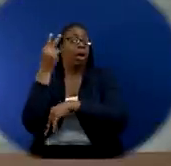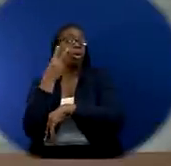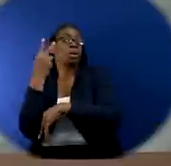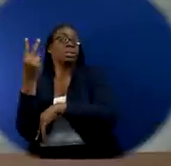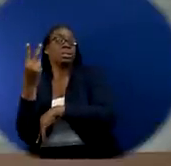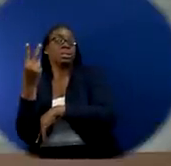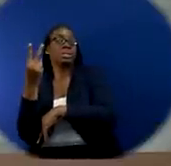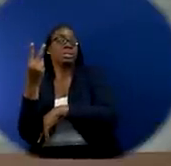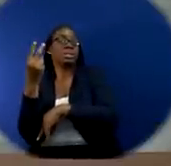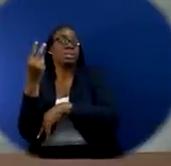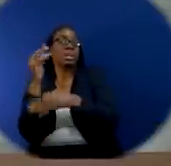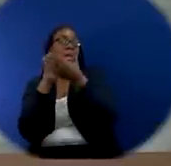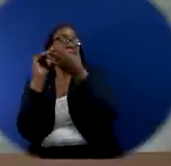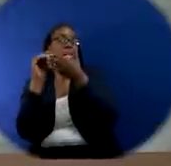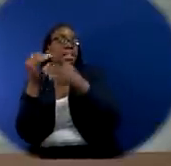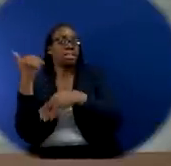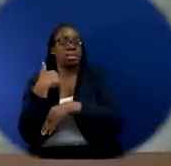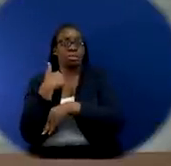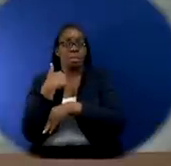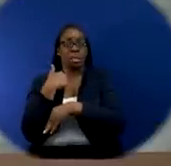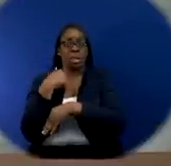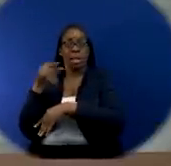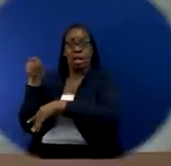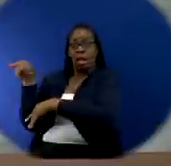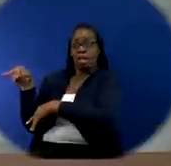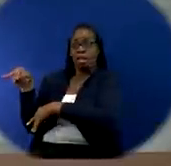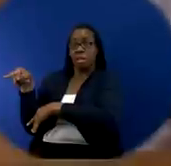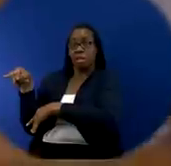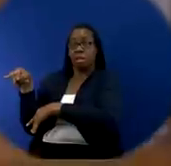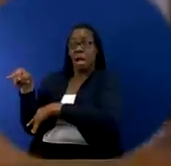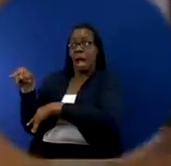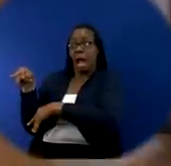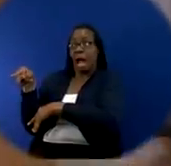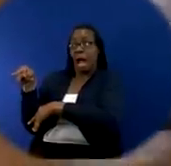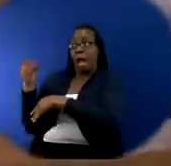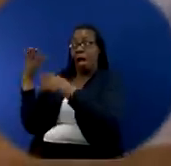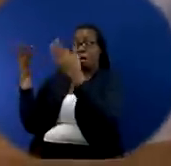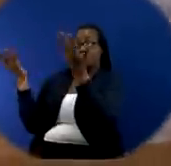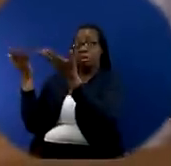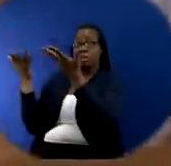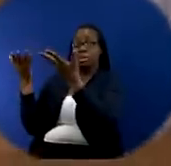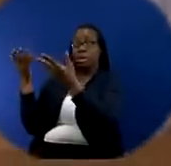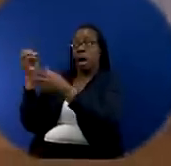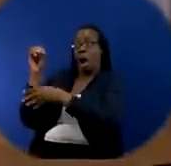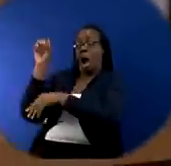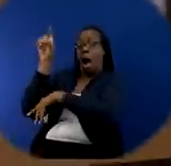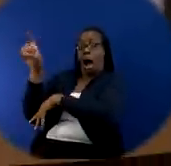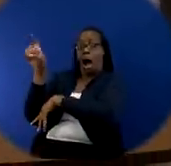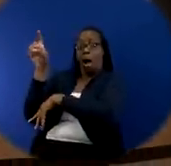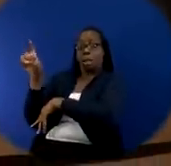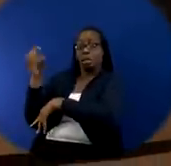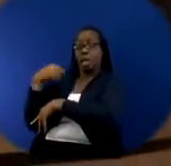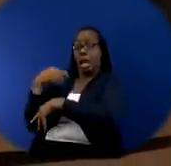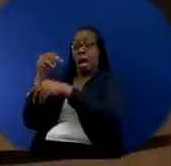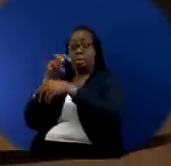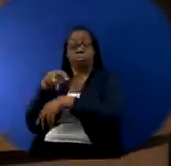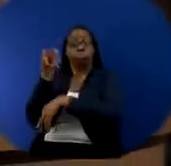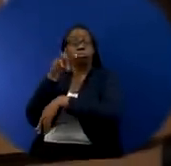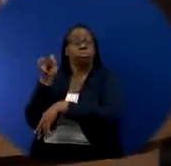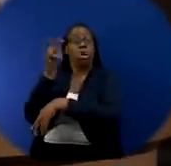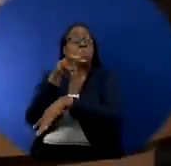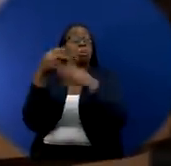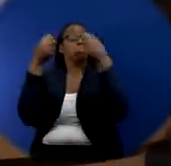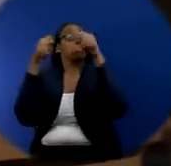Please excuse me.' Another said, 'I have just bought 5 yoke of oxen and I'm on my way to try them